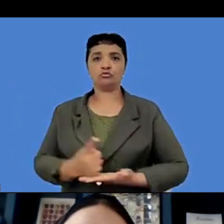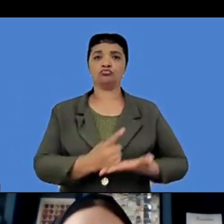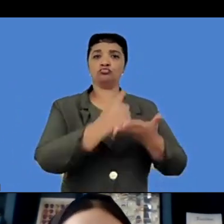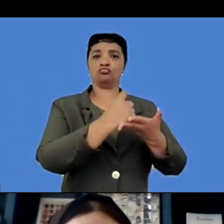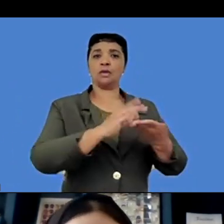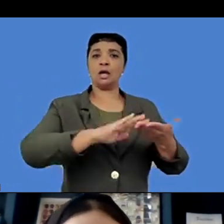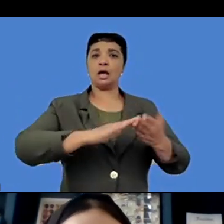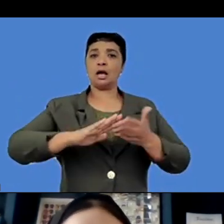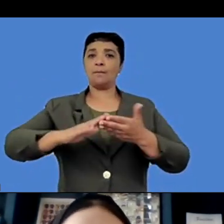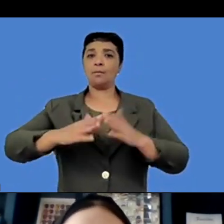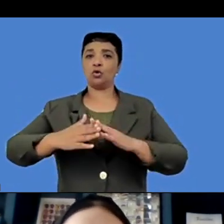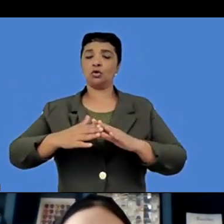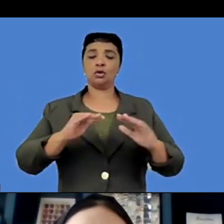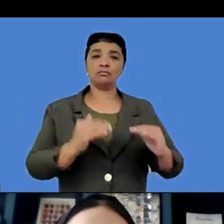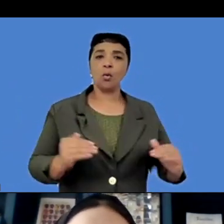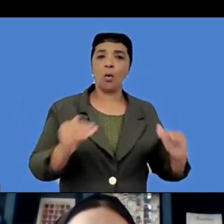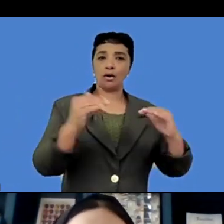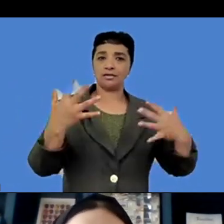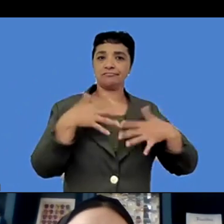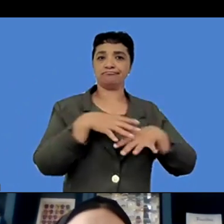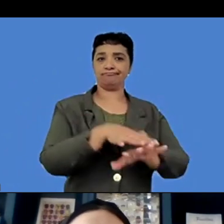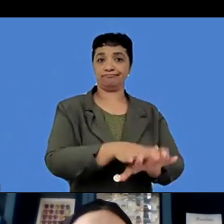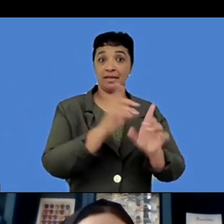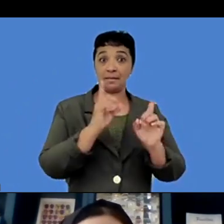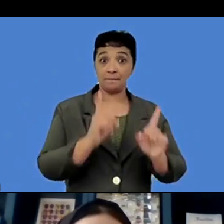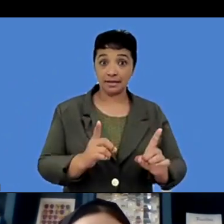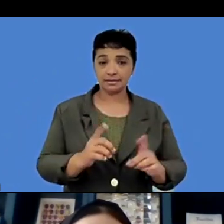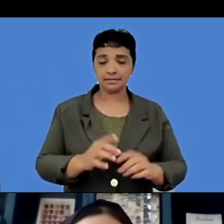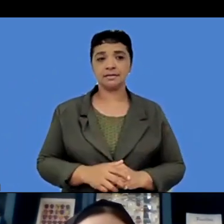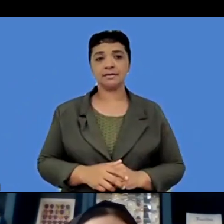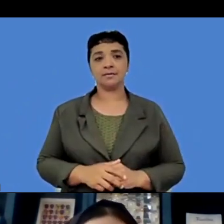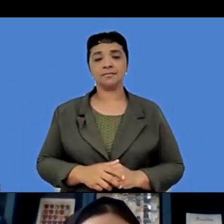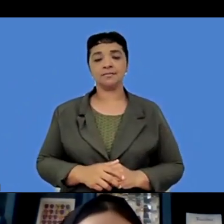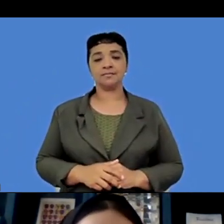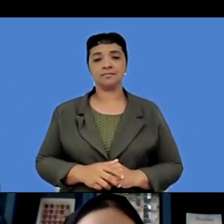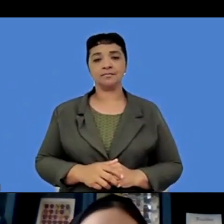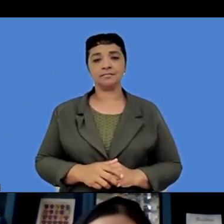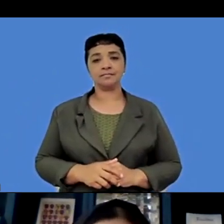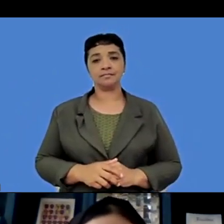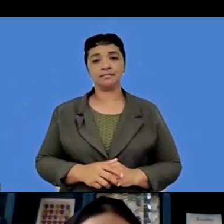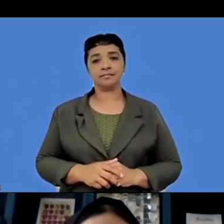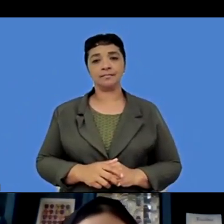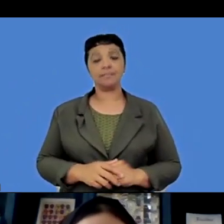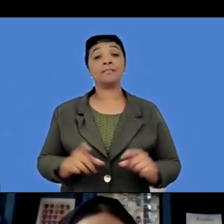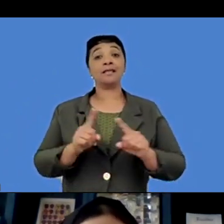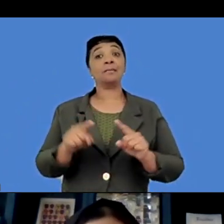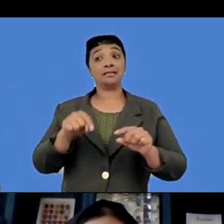community-based organizations. The shift to community-based organizations was an excuse